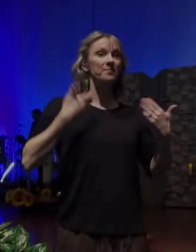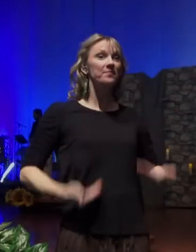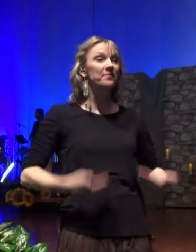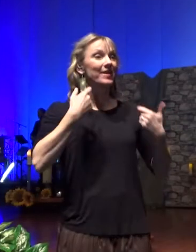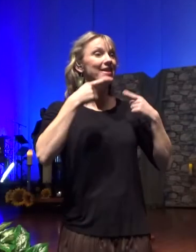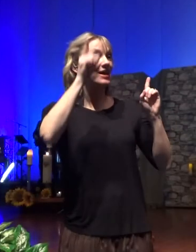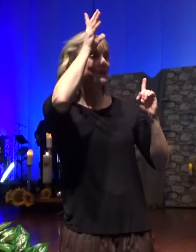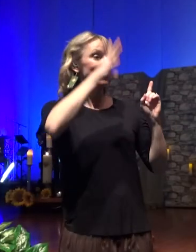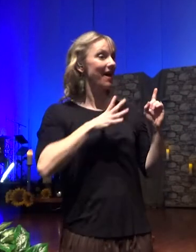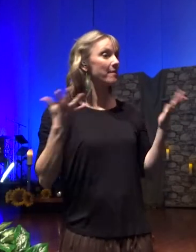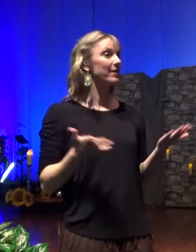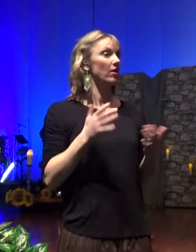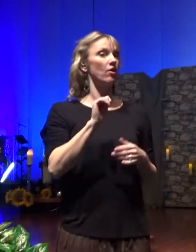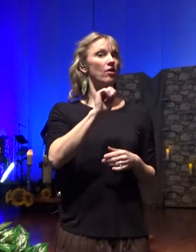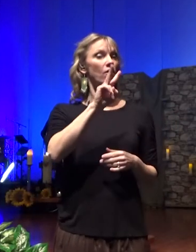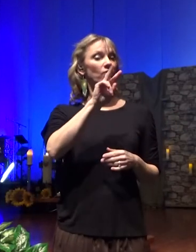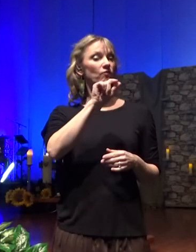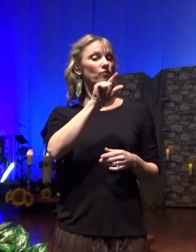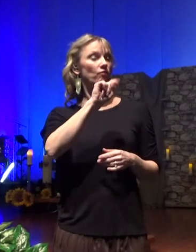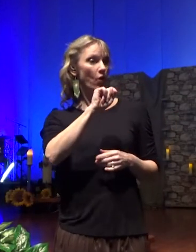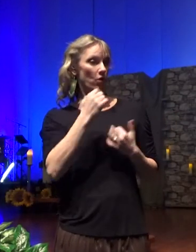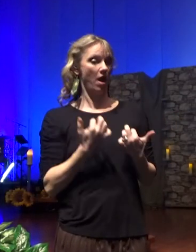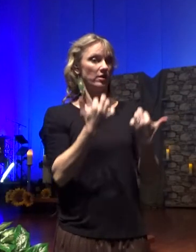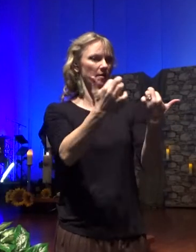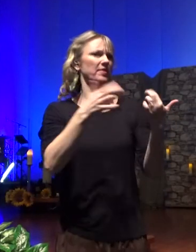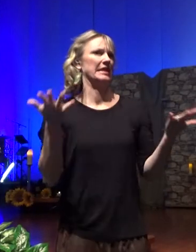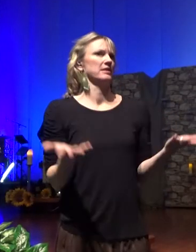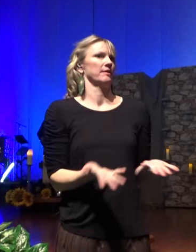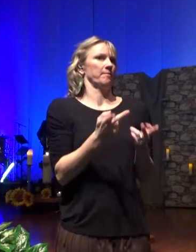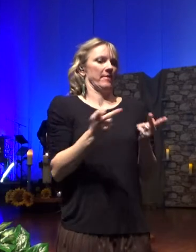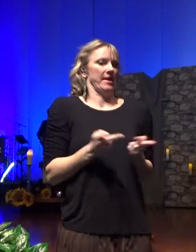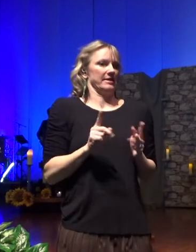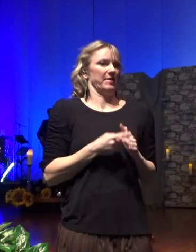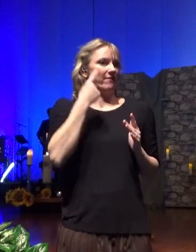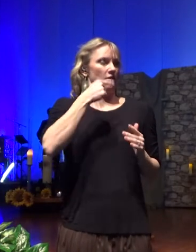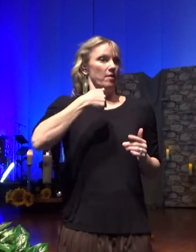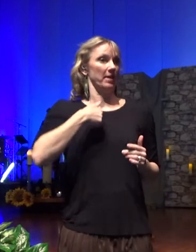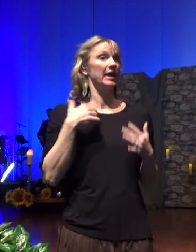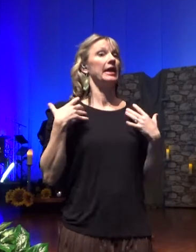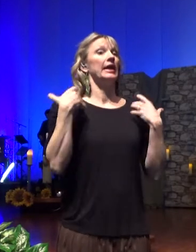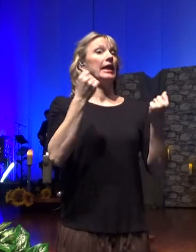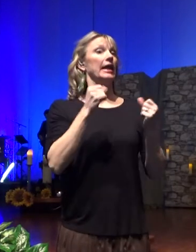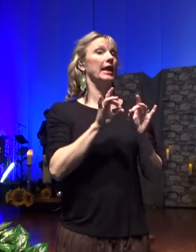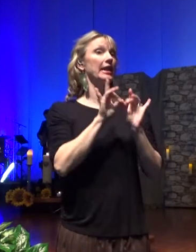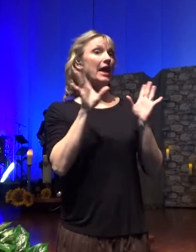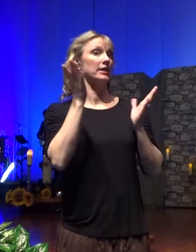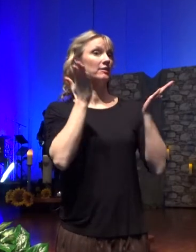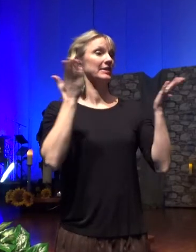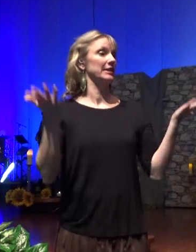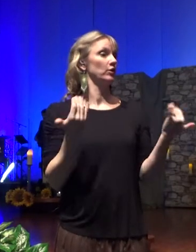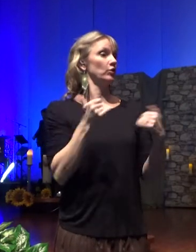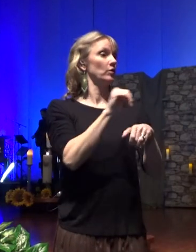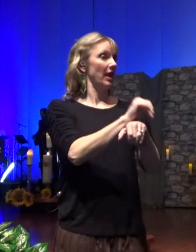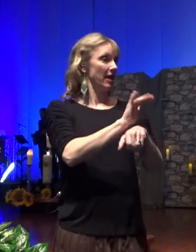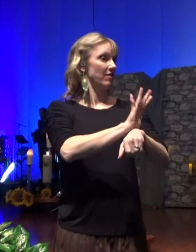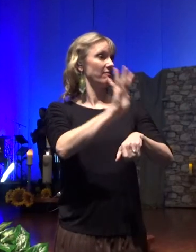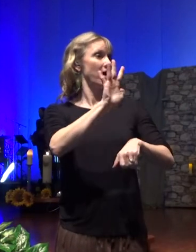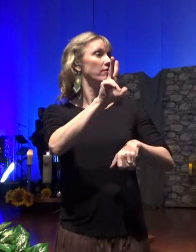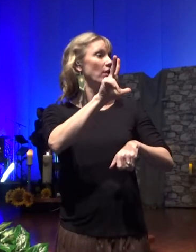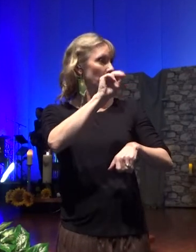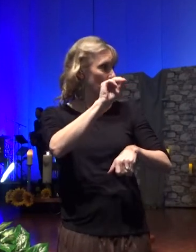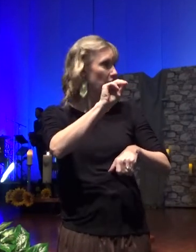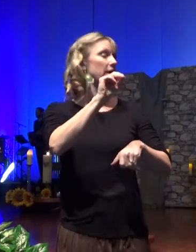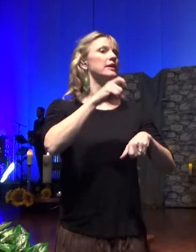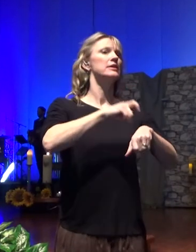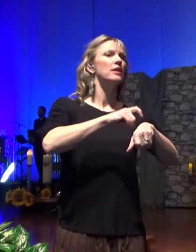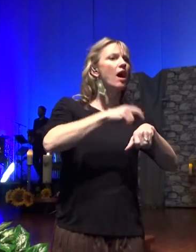Hey, it's the announcement guy. I'm over here in the Vote Auditorium. This is where it all began for me. And our Healing Light service is going to be here tonight at 5